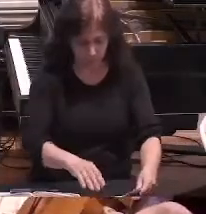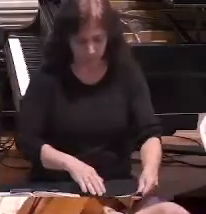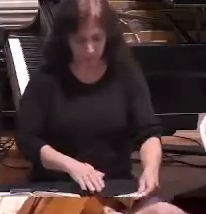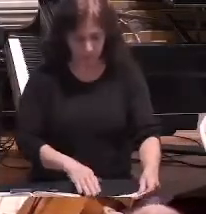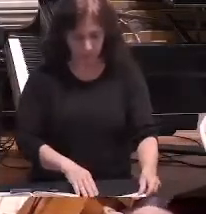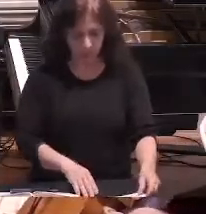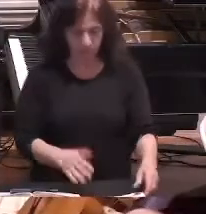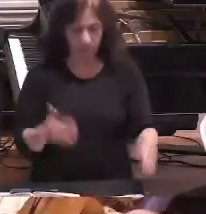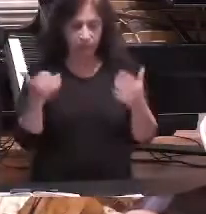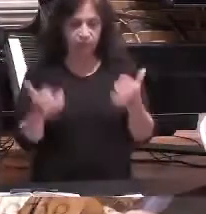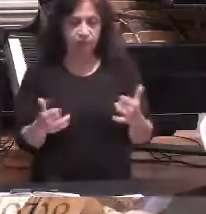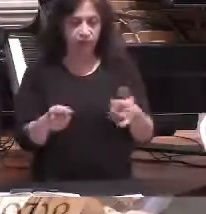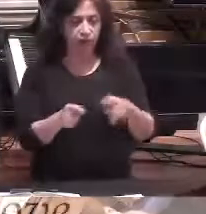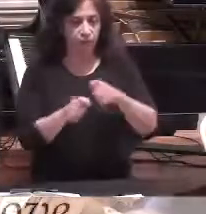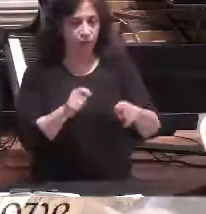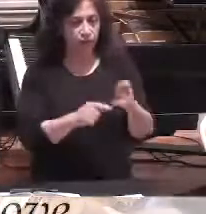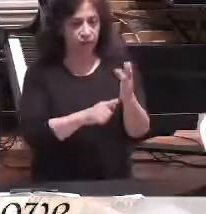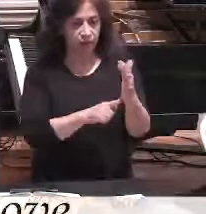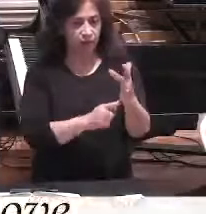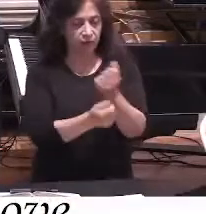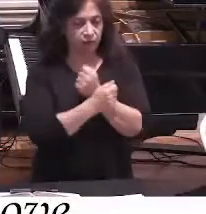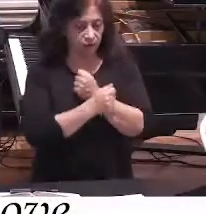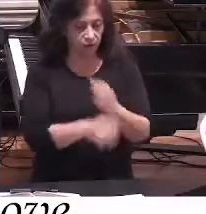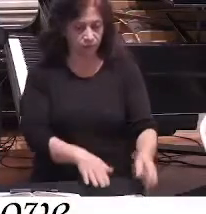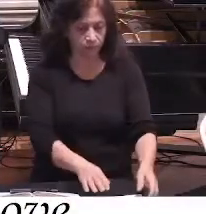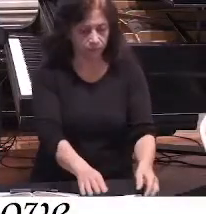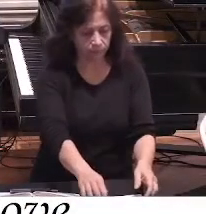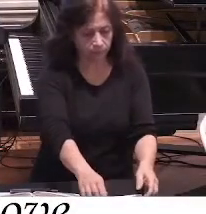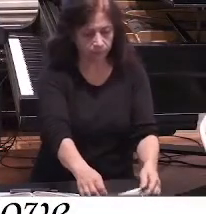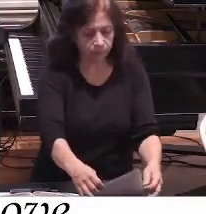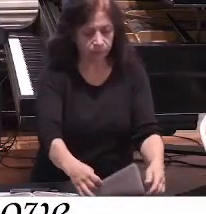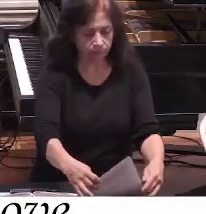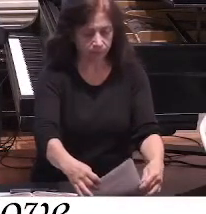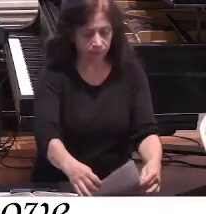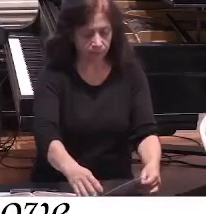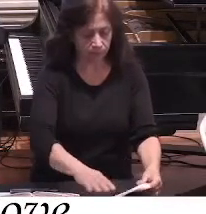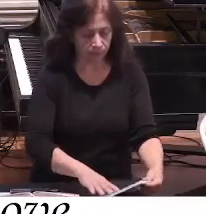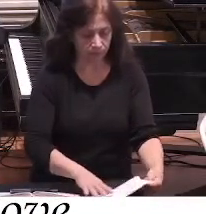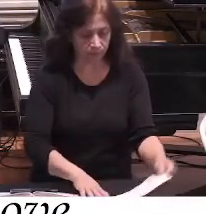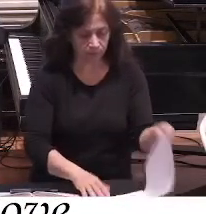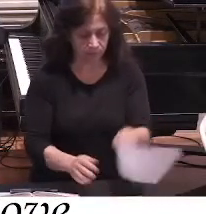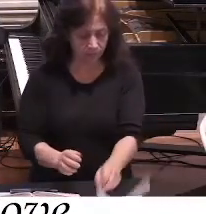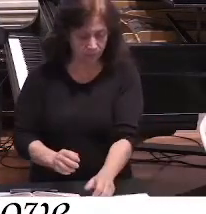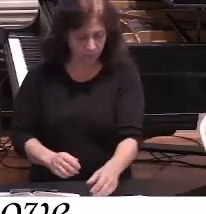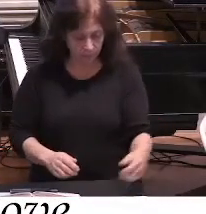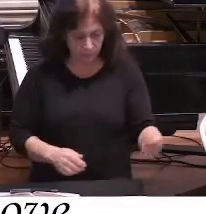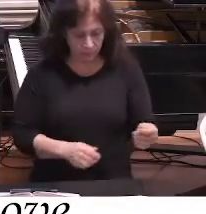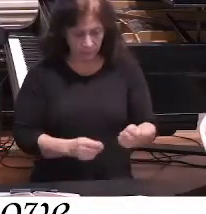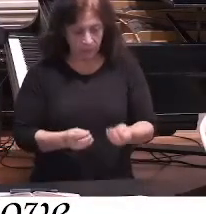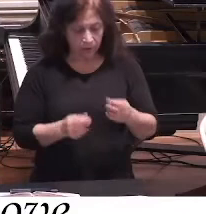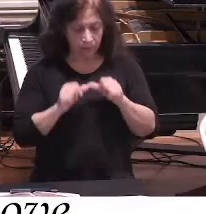Today, we light the candle of love to remind us of this truth. May it burn brightly in